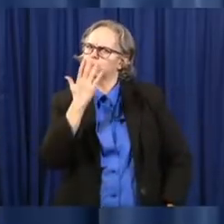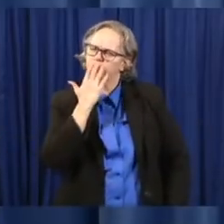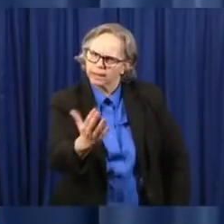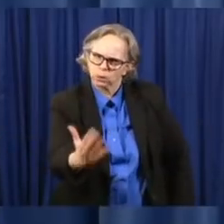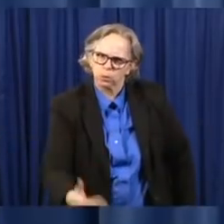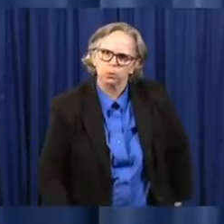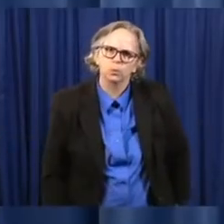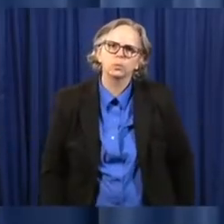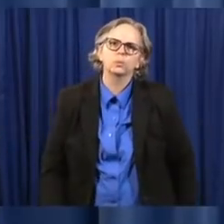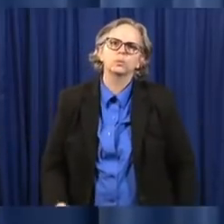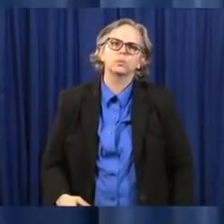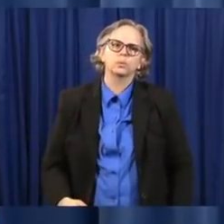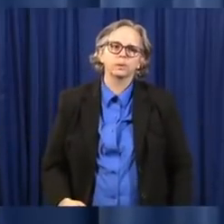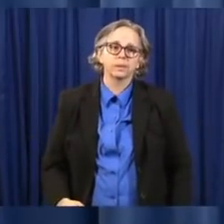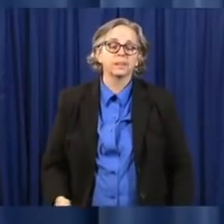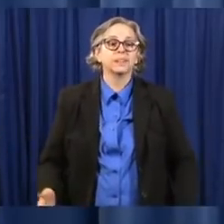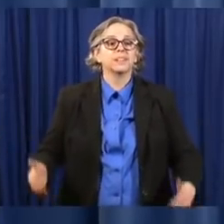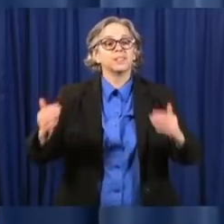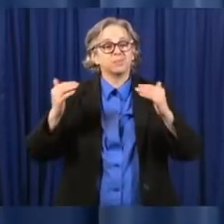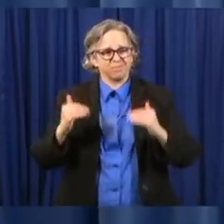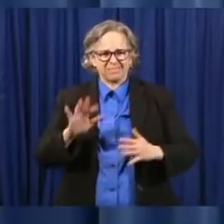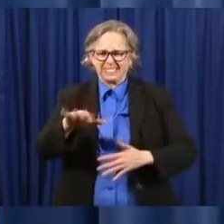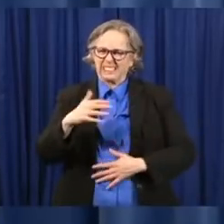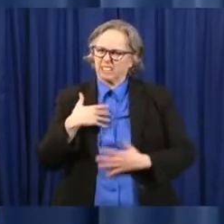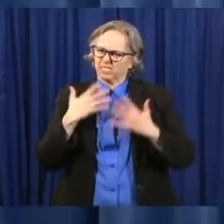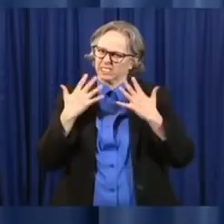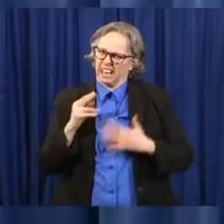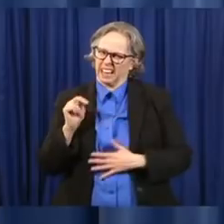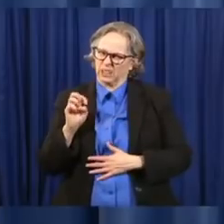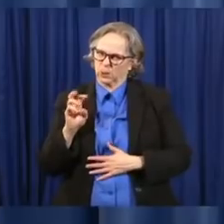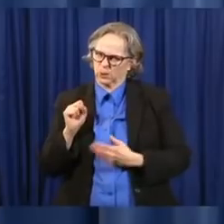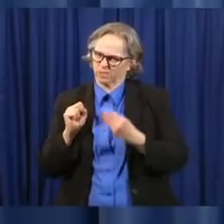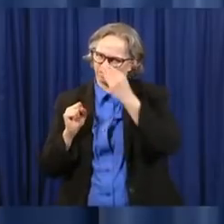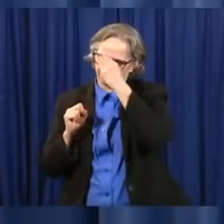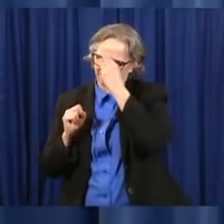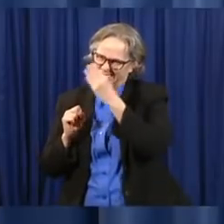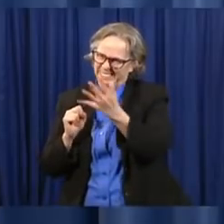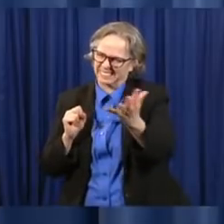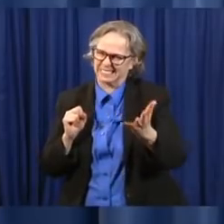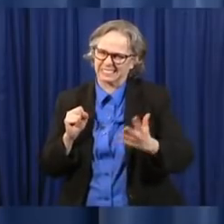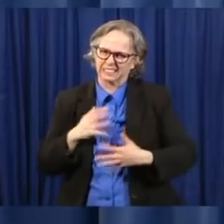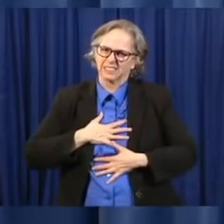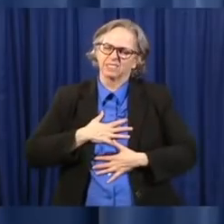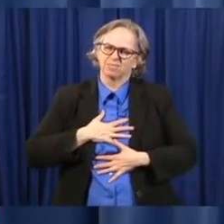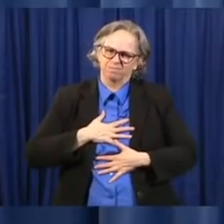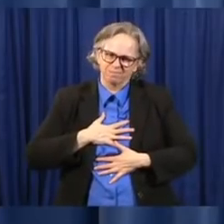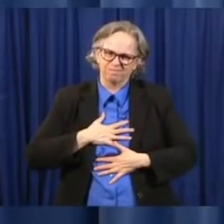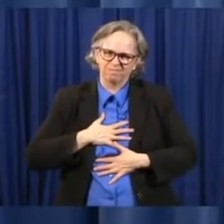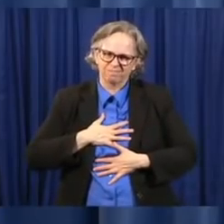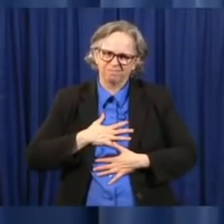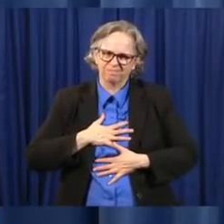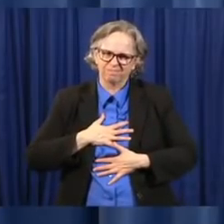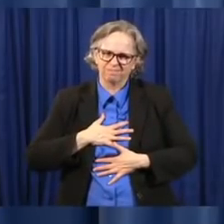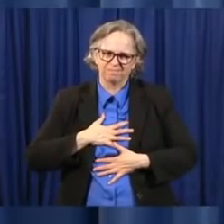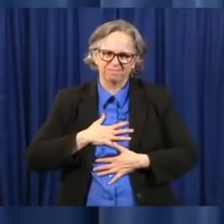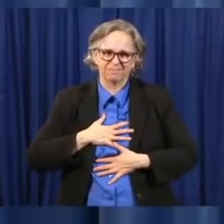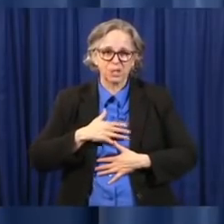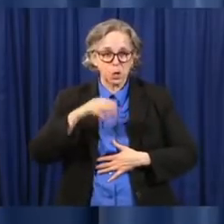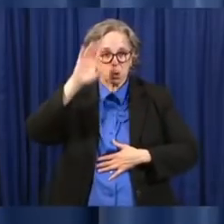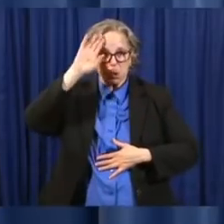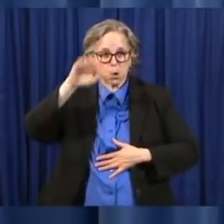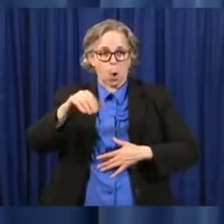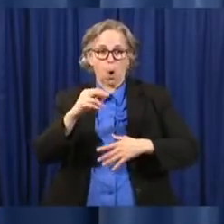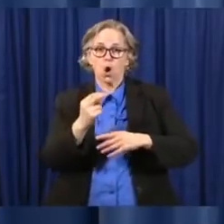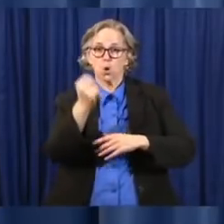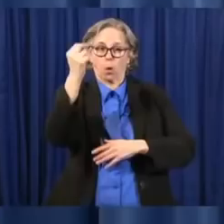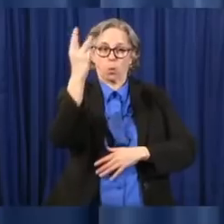We have sad news I want to share. One of the residents of the Northwest Ohio Developmental Center has died